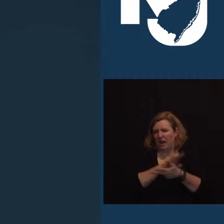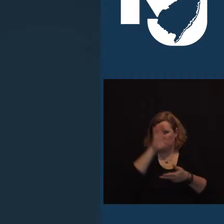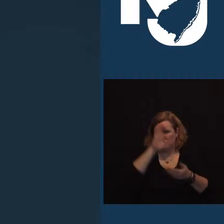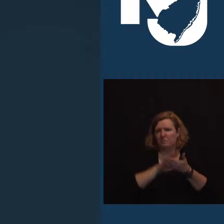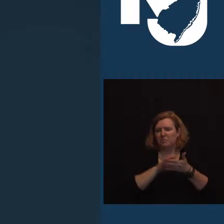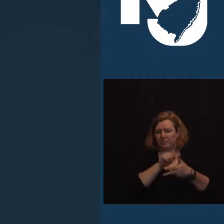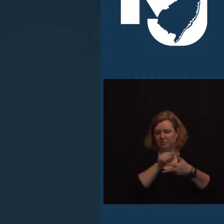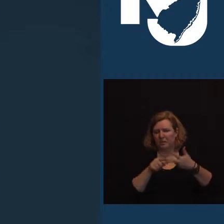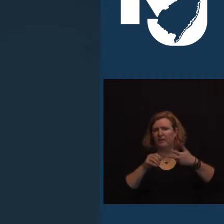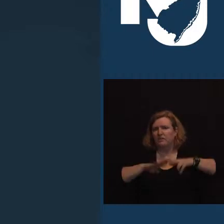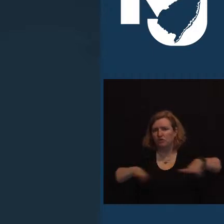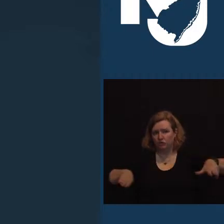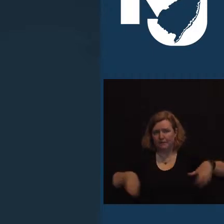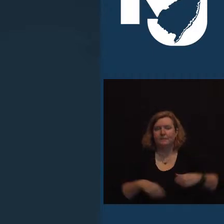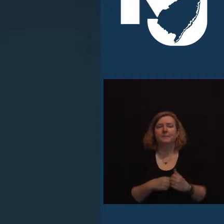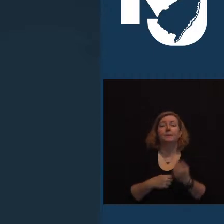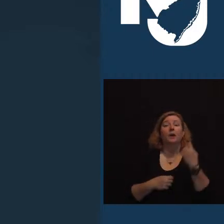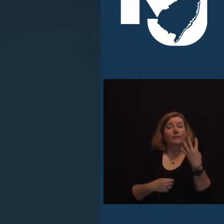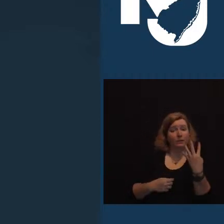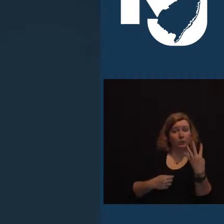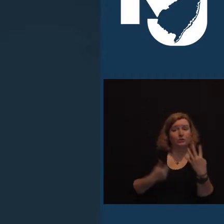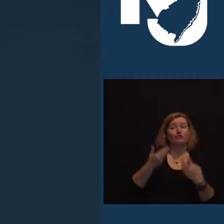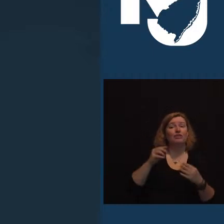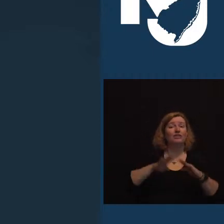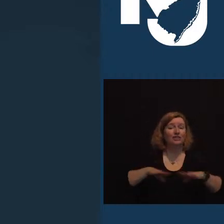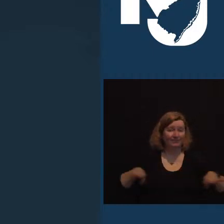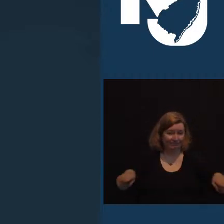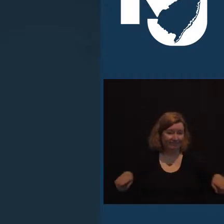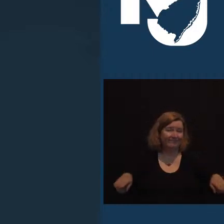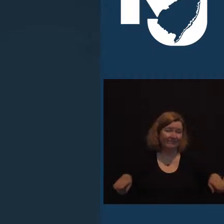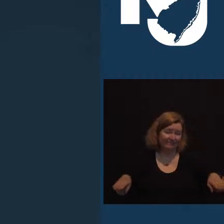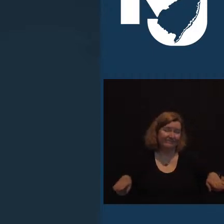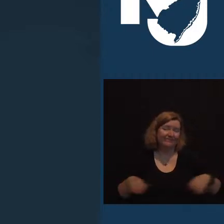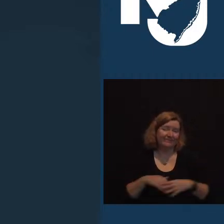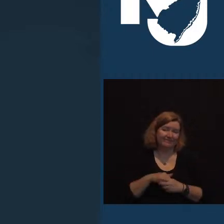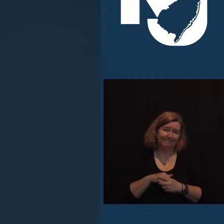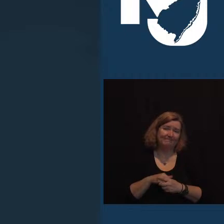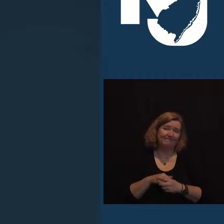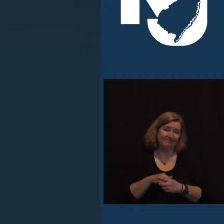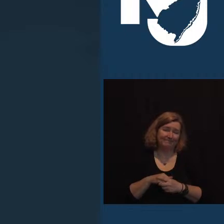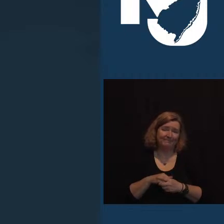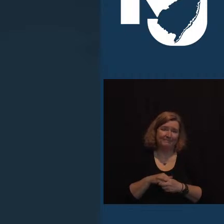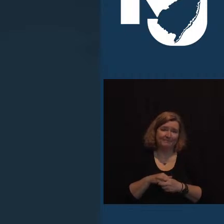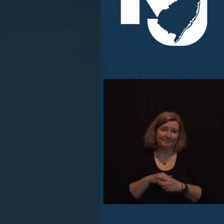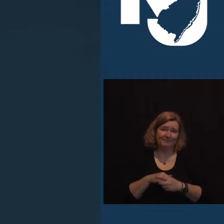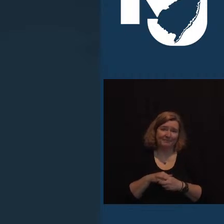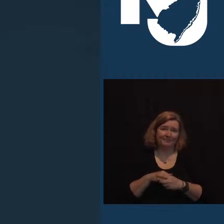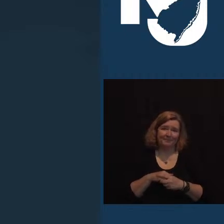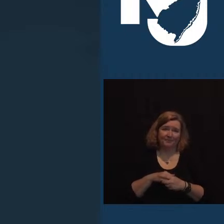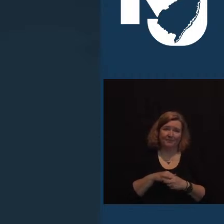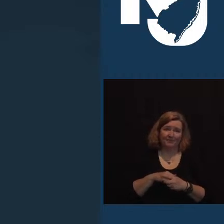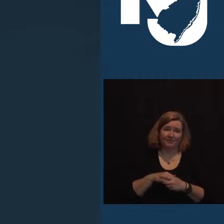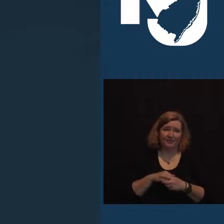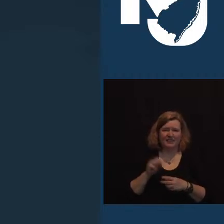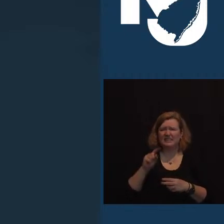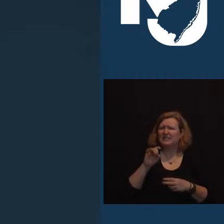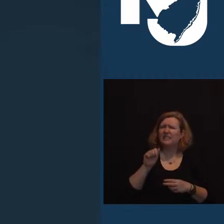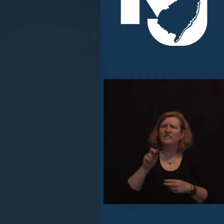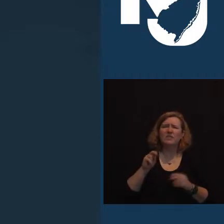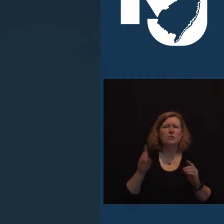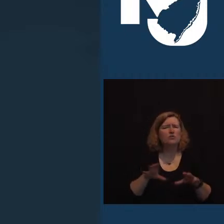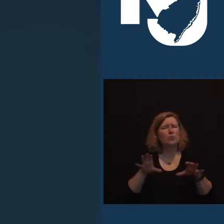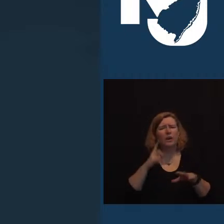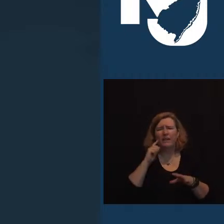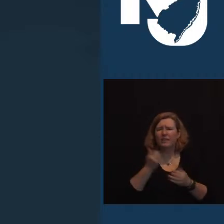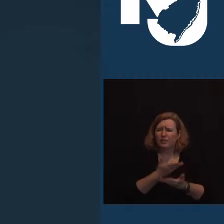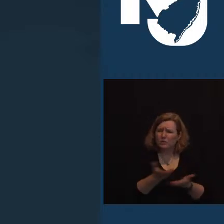4 grandkids, Grace, Gwen, Charlotte, and Olivia. For each of them, he would and could do anything, and he leaves them all behind. I had the great